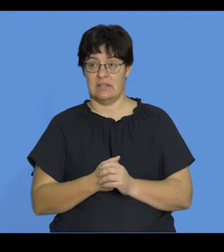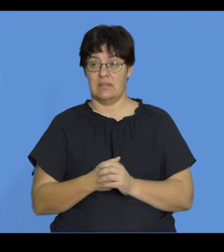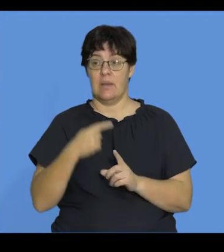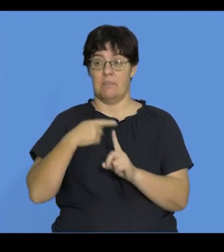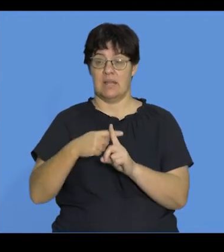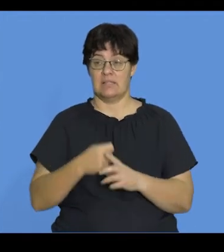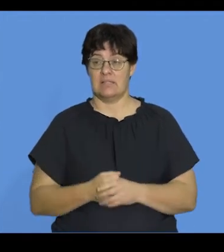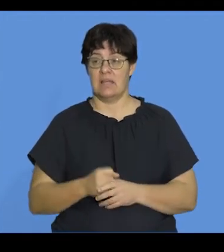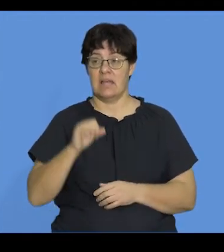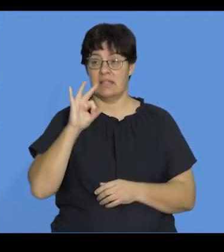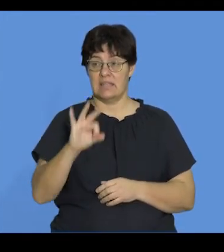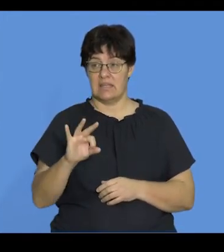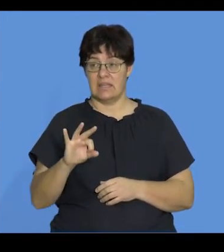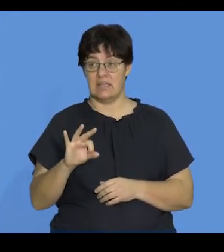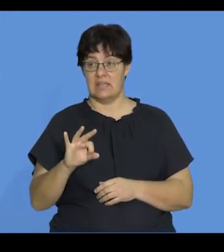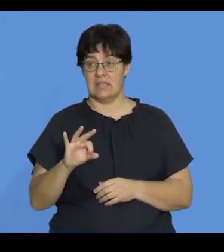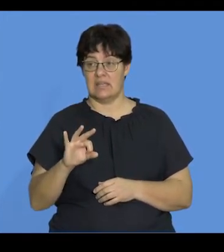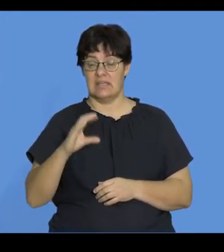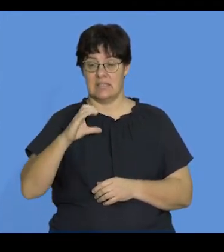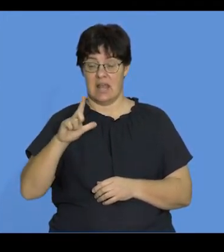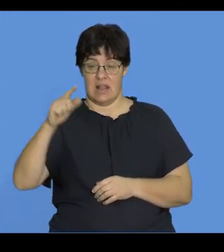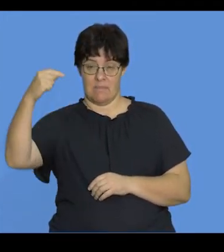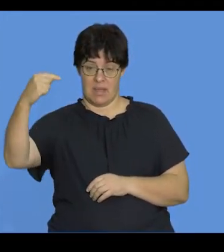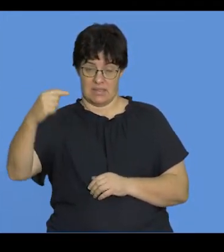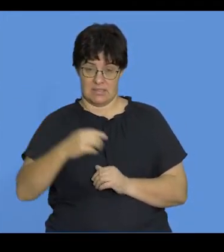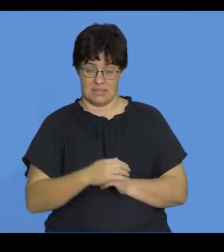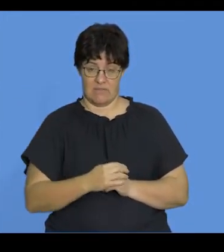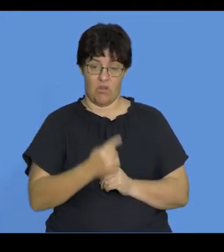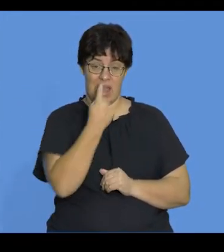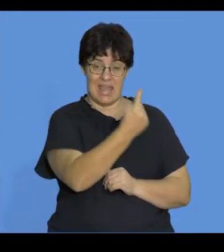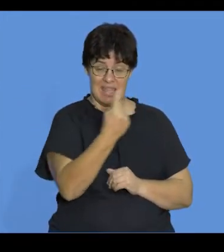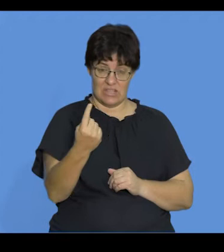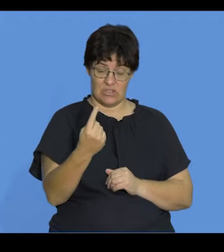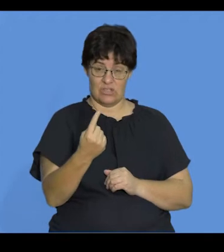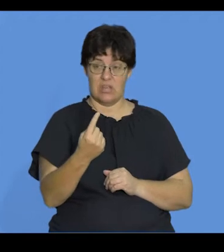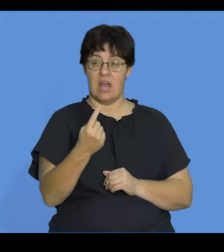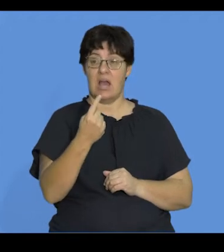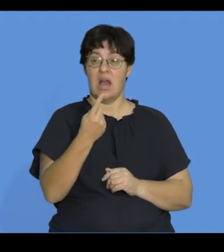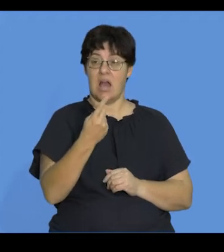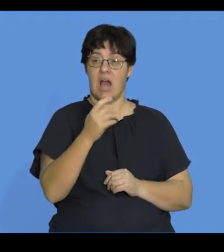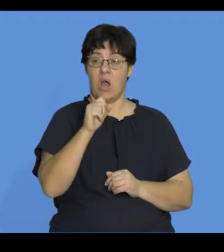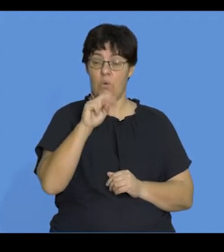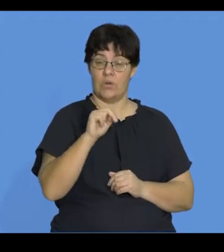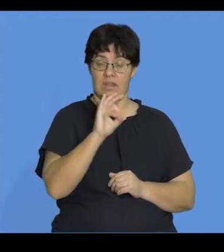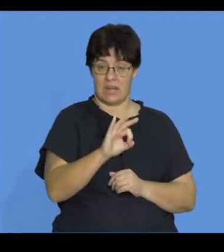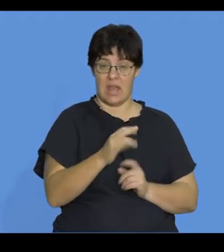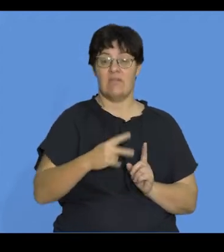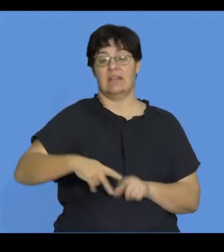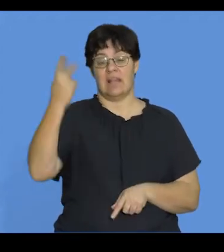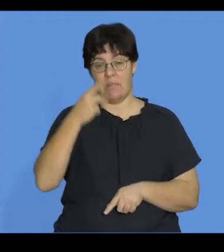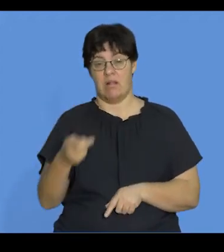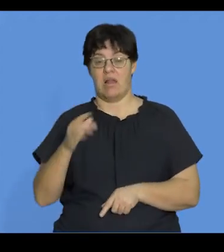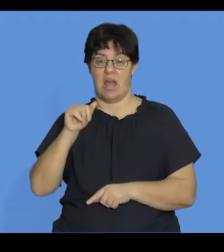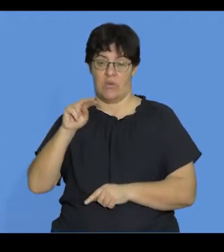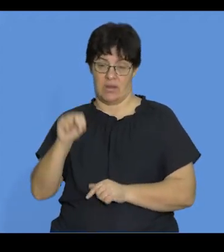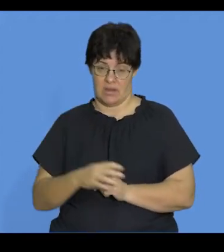right? And plus 3Cl minus. So for every mole of iron 3 chloride, there is double the